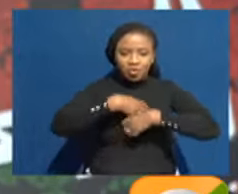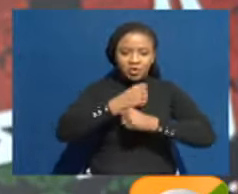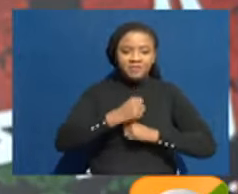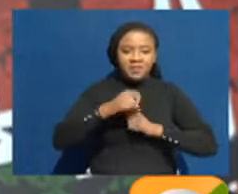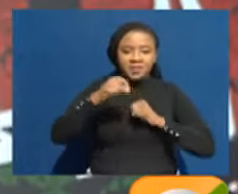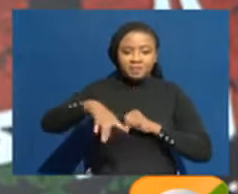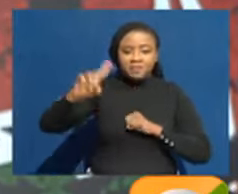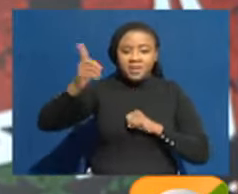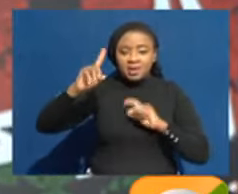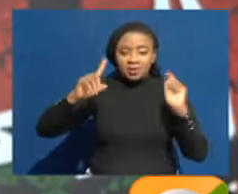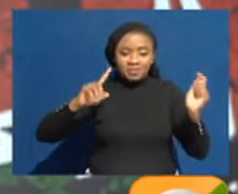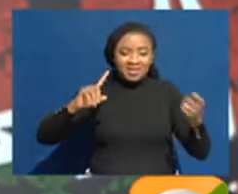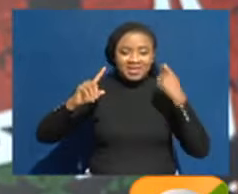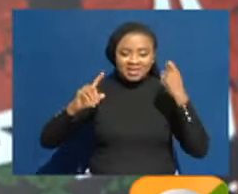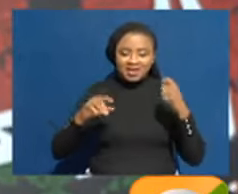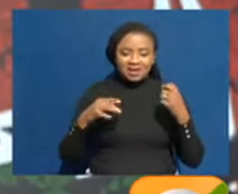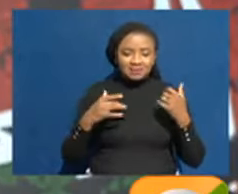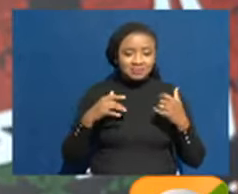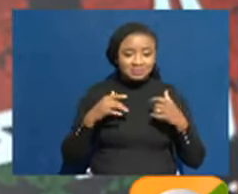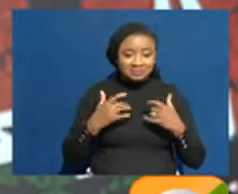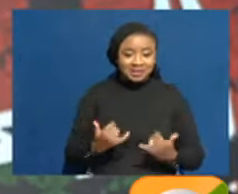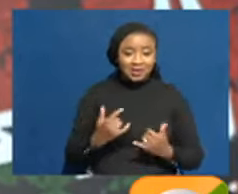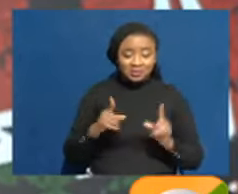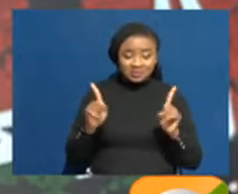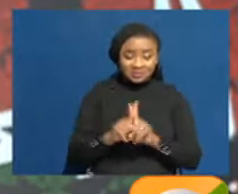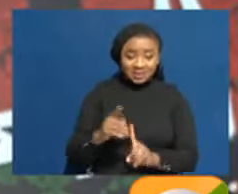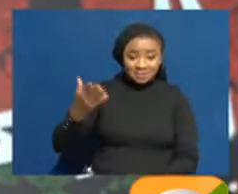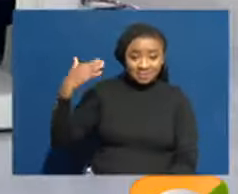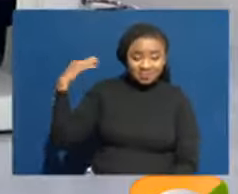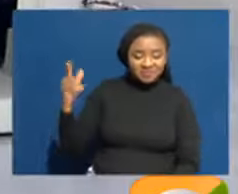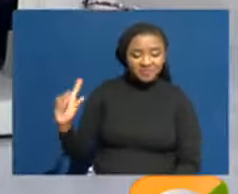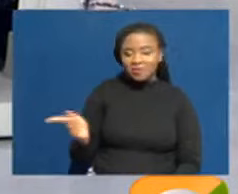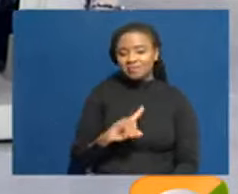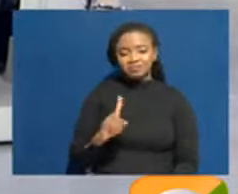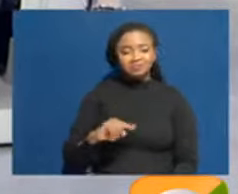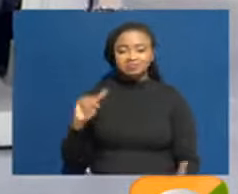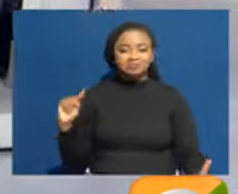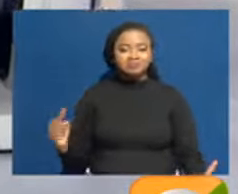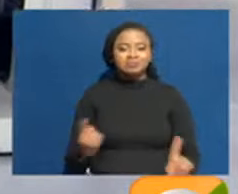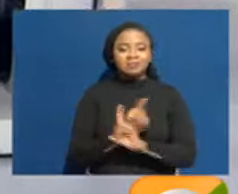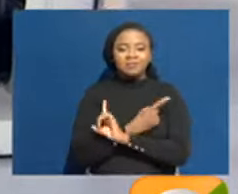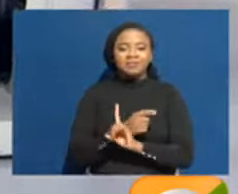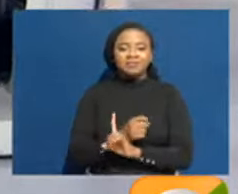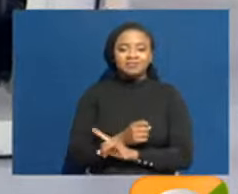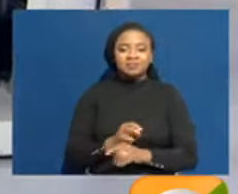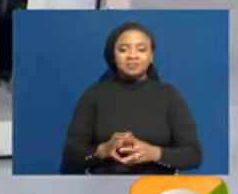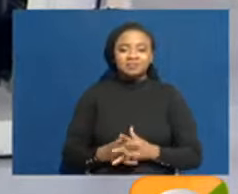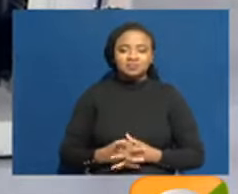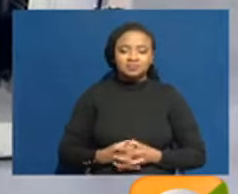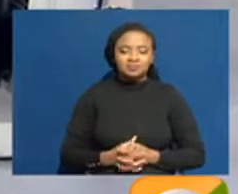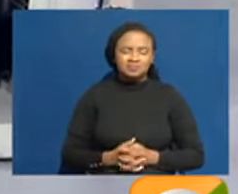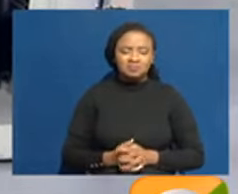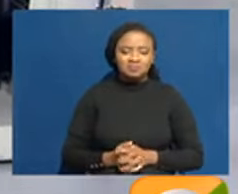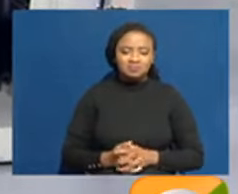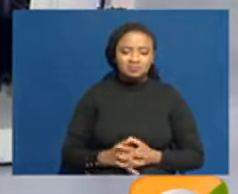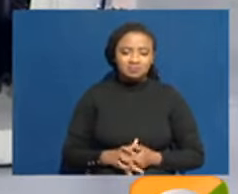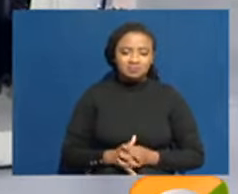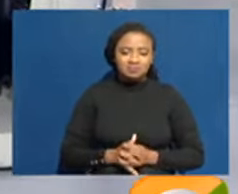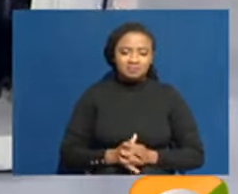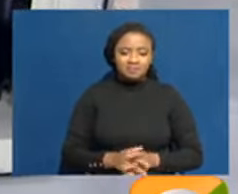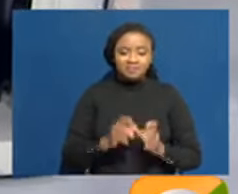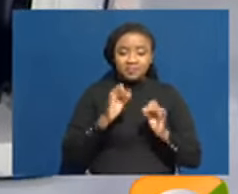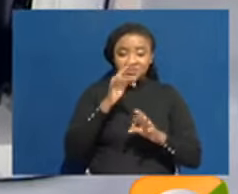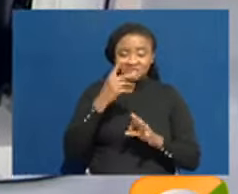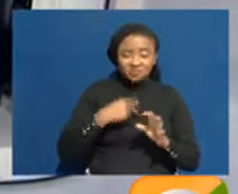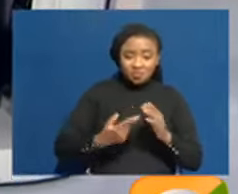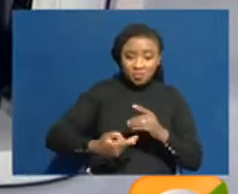Kenya are a very different place from 13 years ago. If you were taken off Nairobi and brought back 13 years down the line, you would